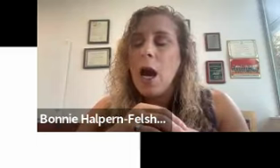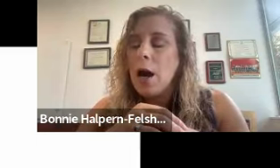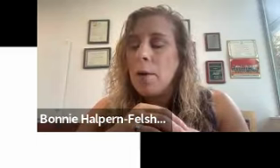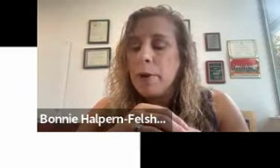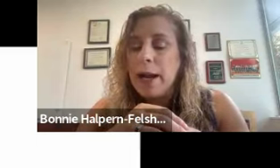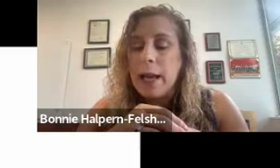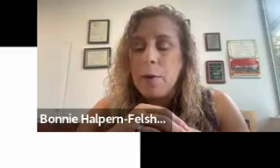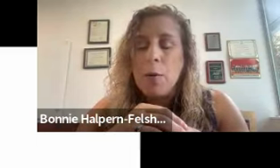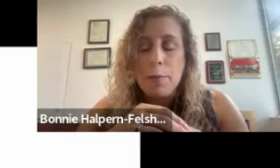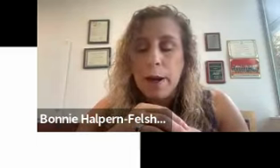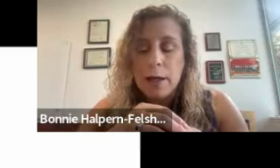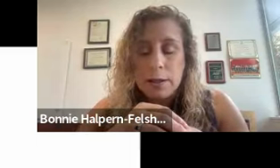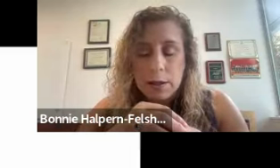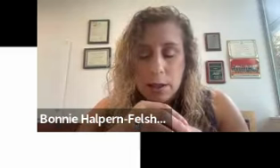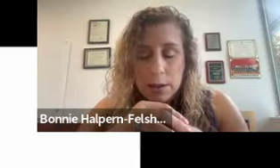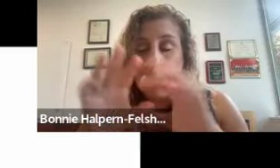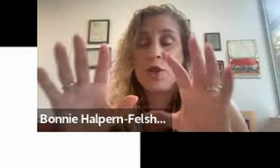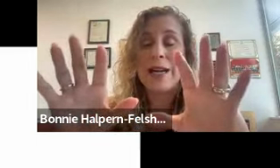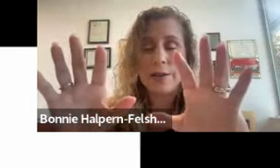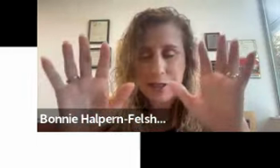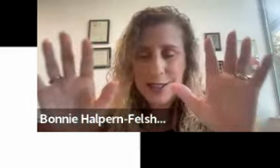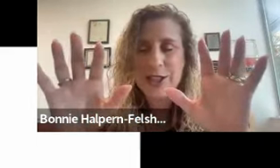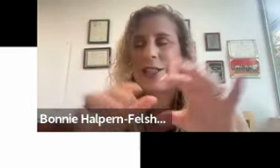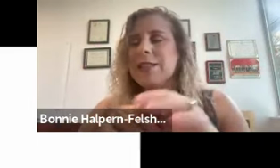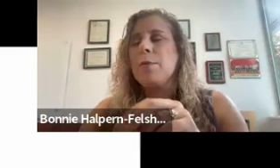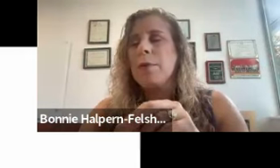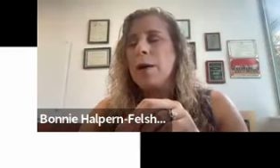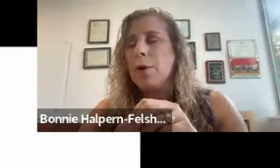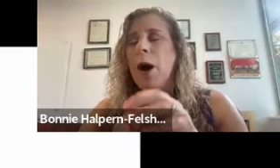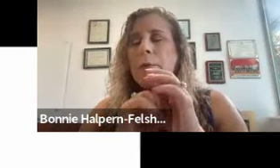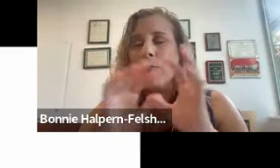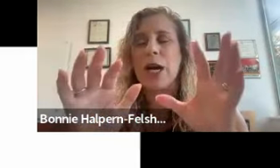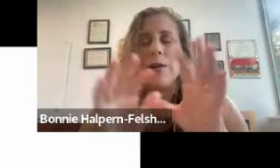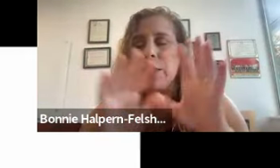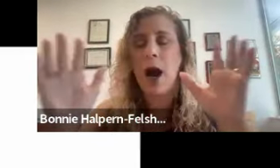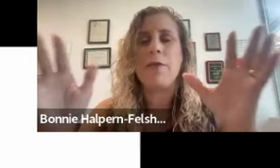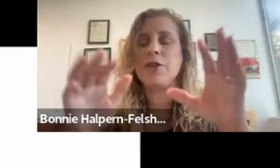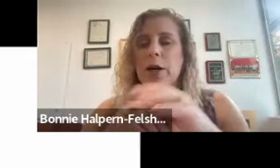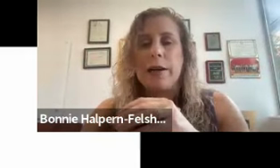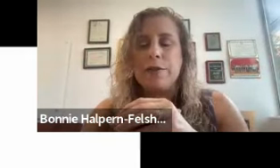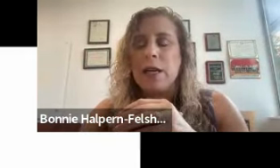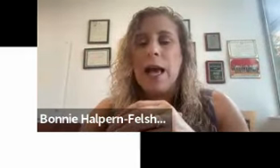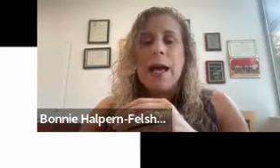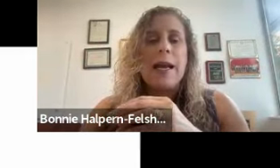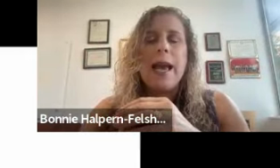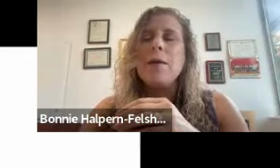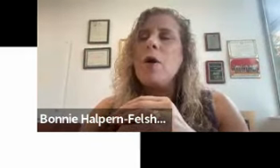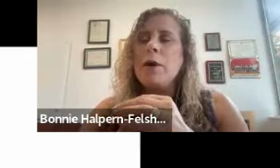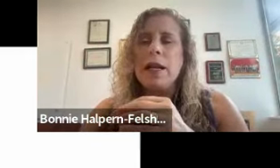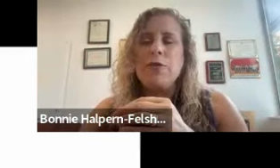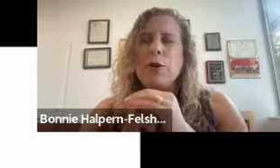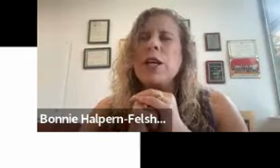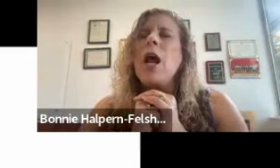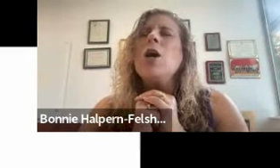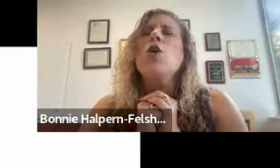education, Brianne came home, and Brianne is objectively, not just because I'm her mom, but objectively off the chart gifted. Came home